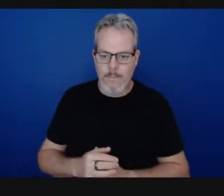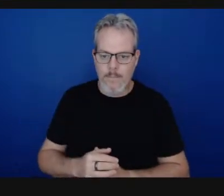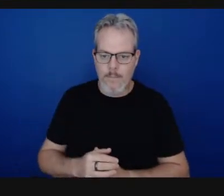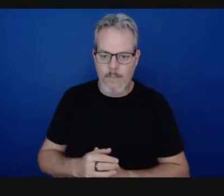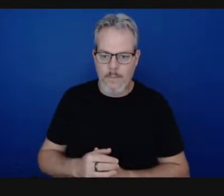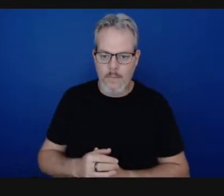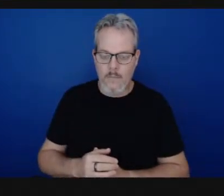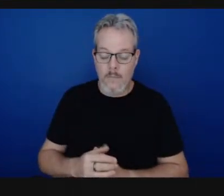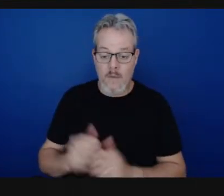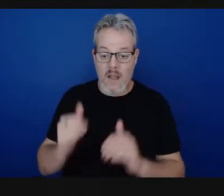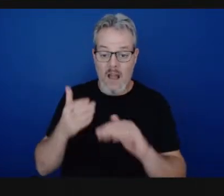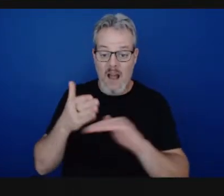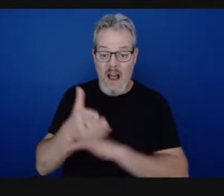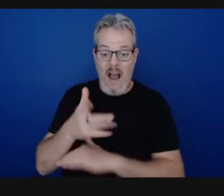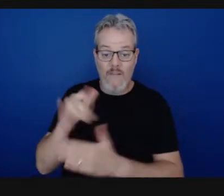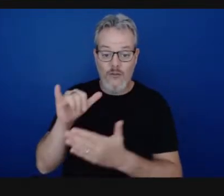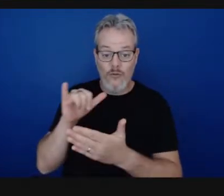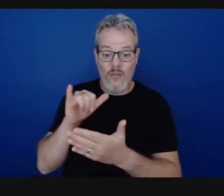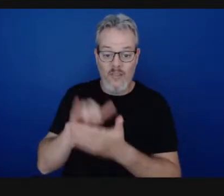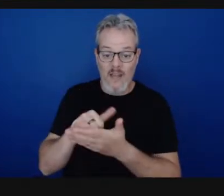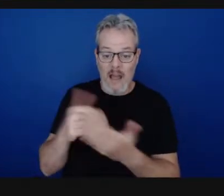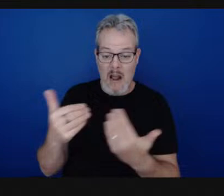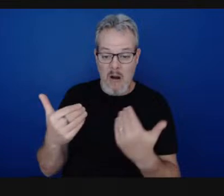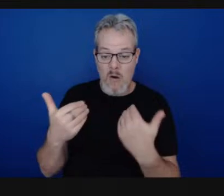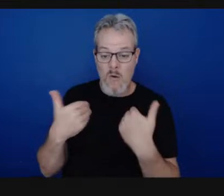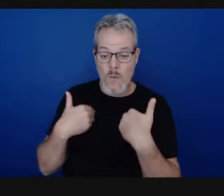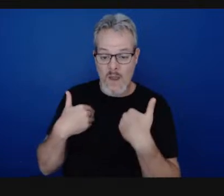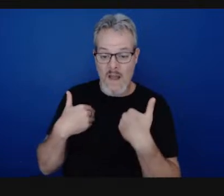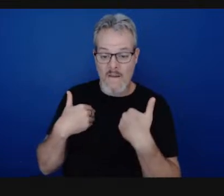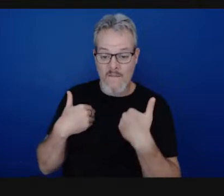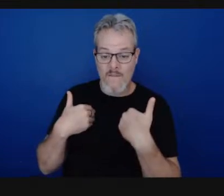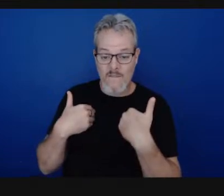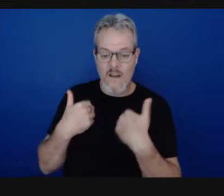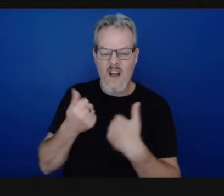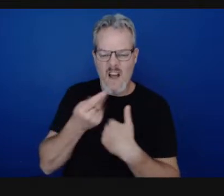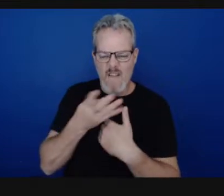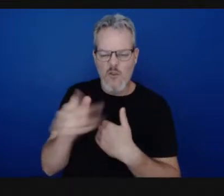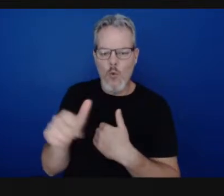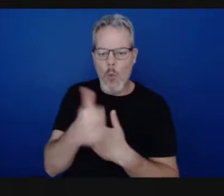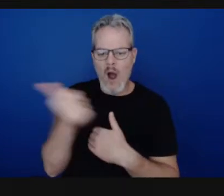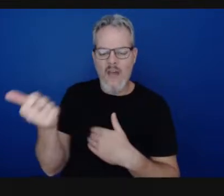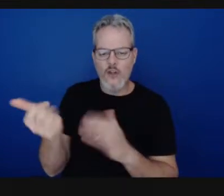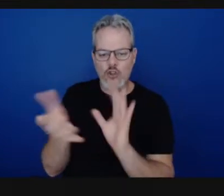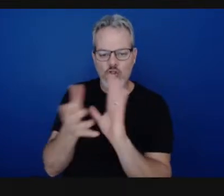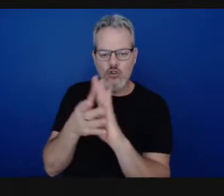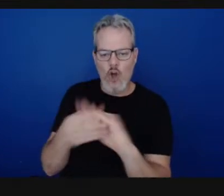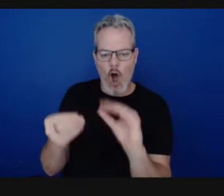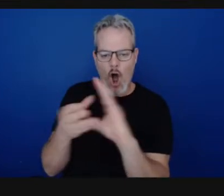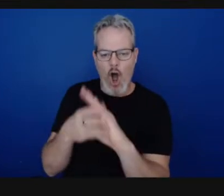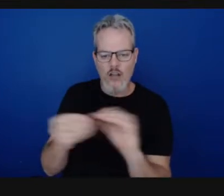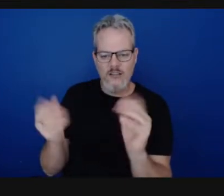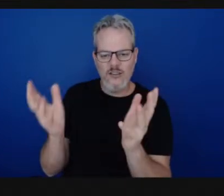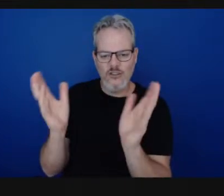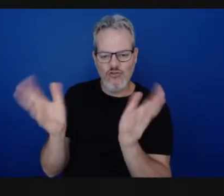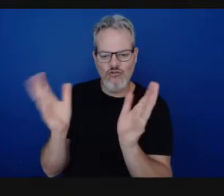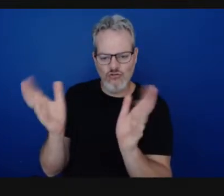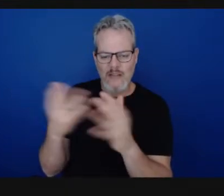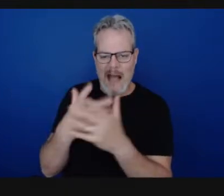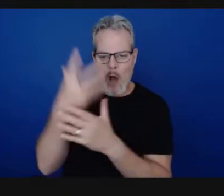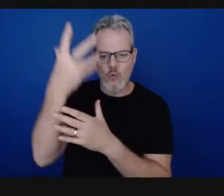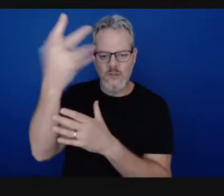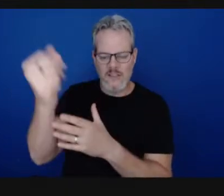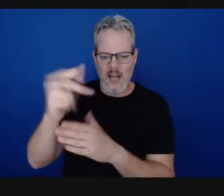Beyond that, there are a few other talks outside of the national park. The first one is